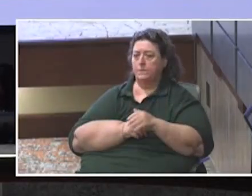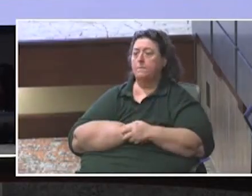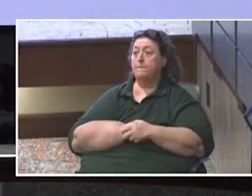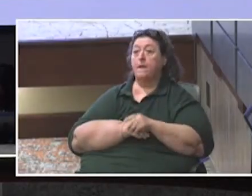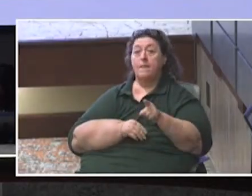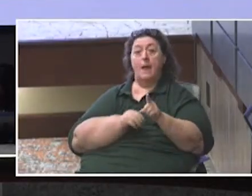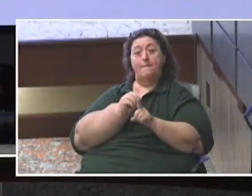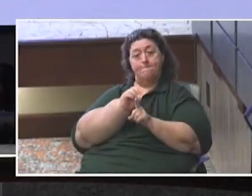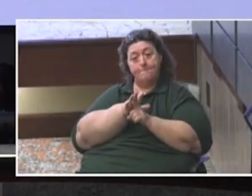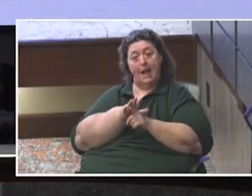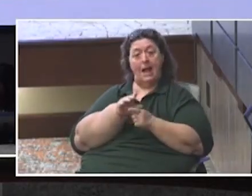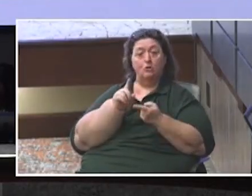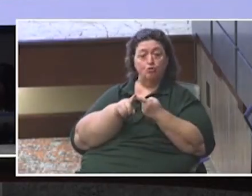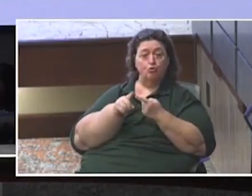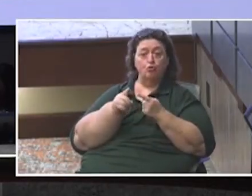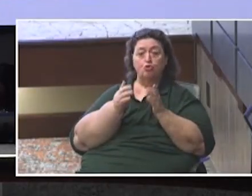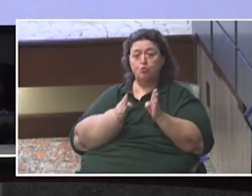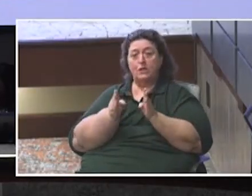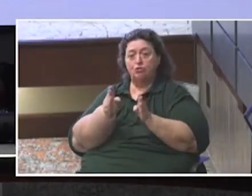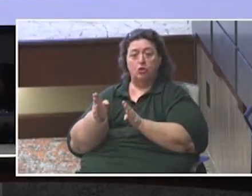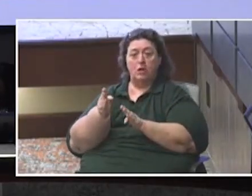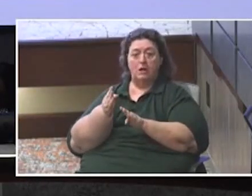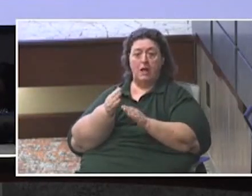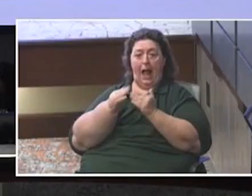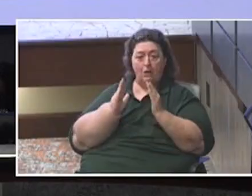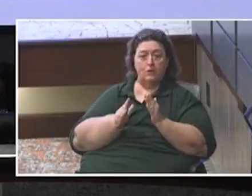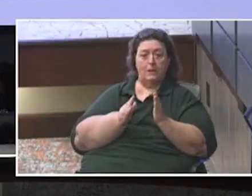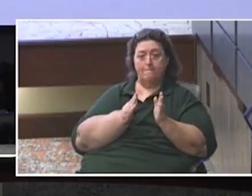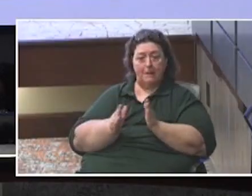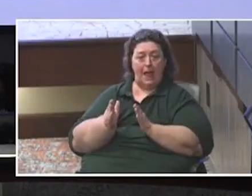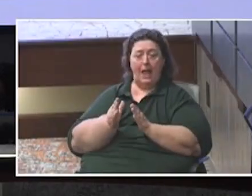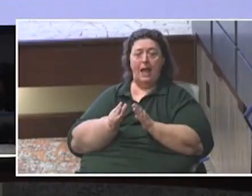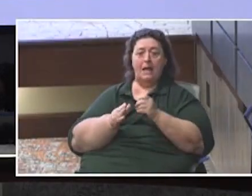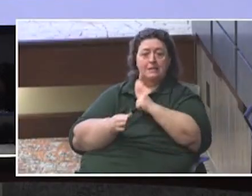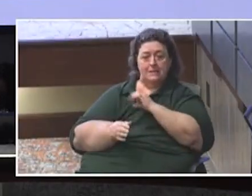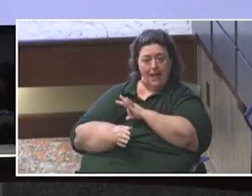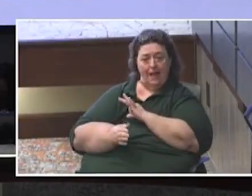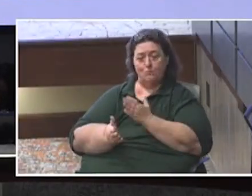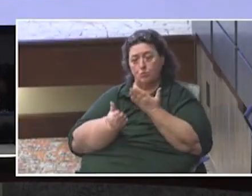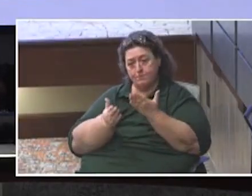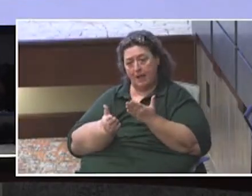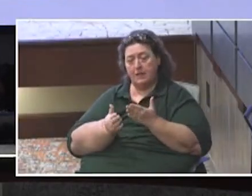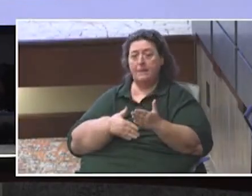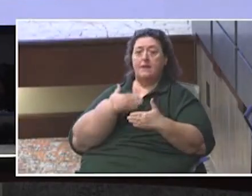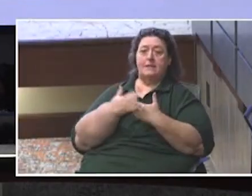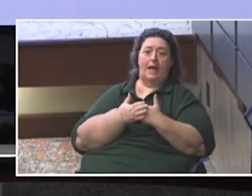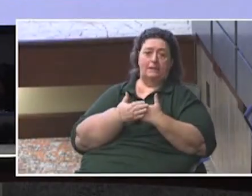the impacts to the strategic housing plan, as well as the staff recommendations and next steps.